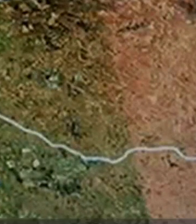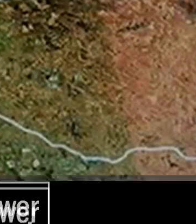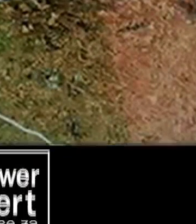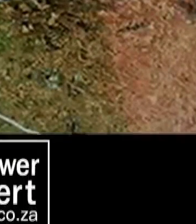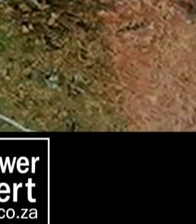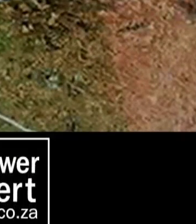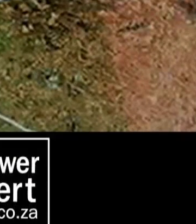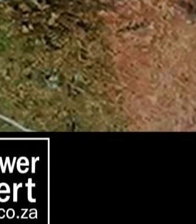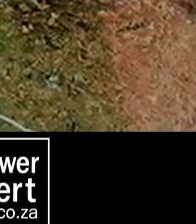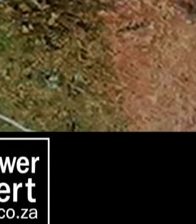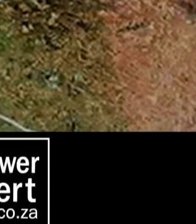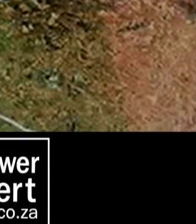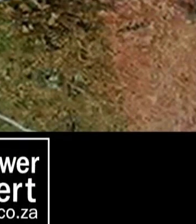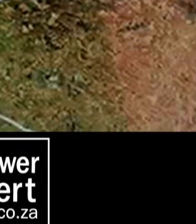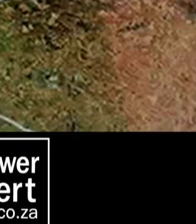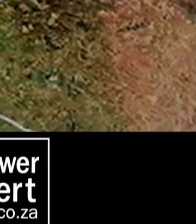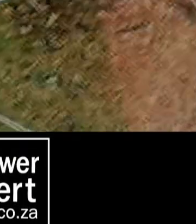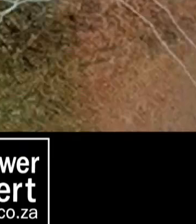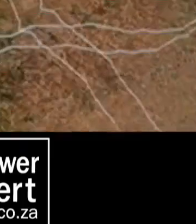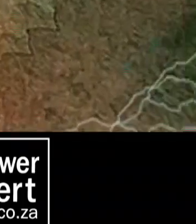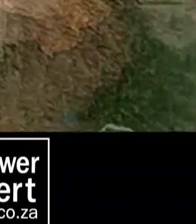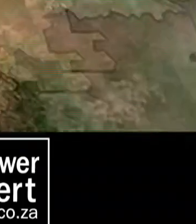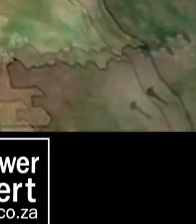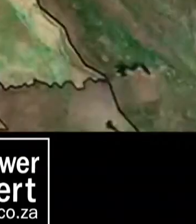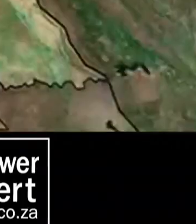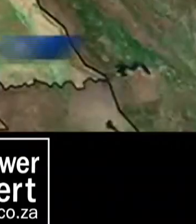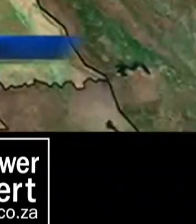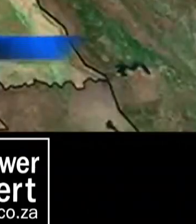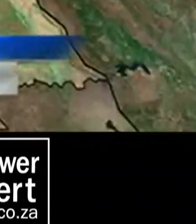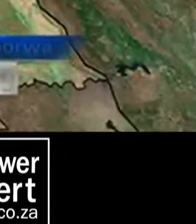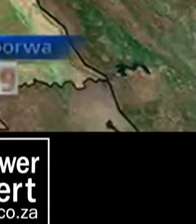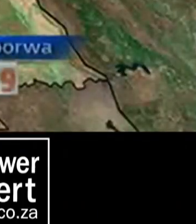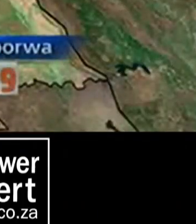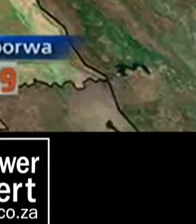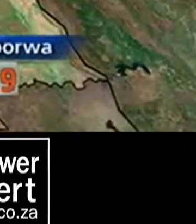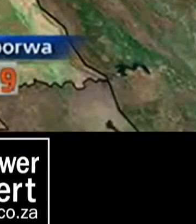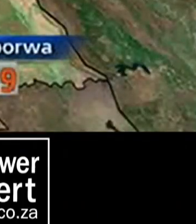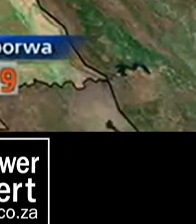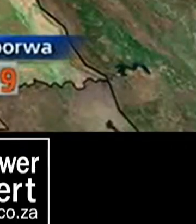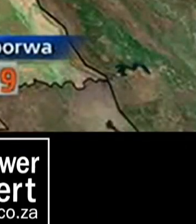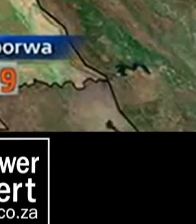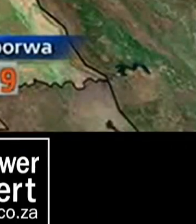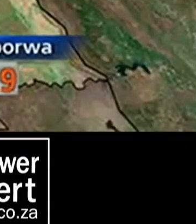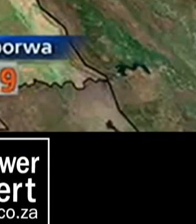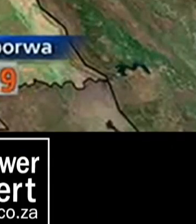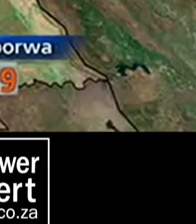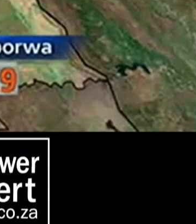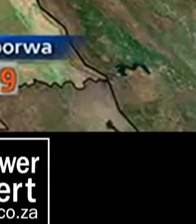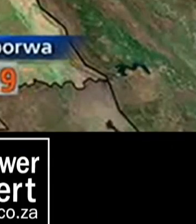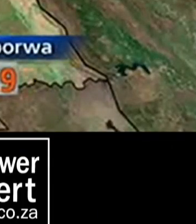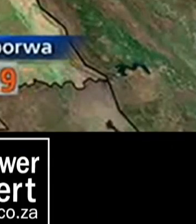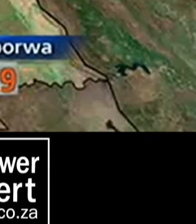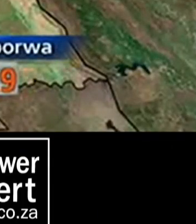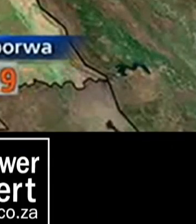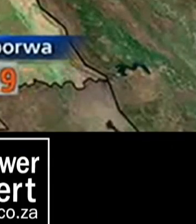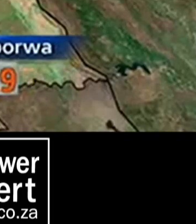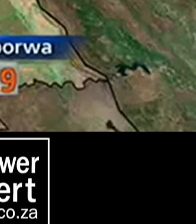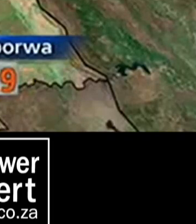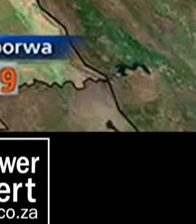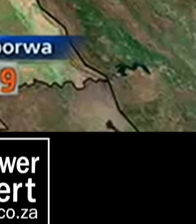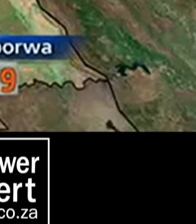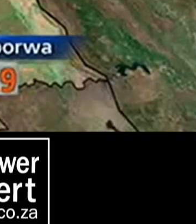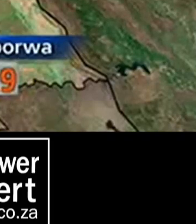HR se shibile ka thoko mabopo moya e matla hlahle hanelle empa shibile hona ka le bua le holo thoso jalo tla fitla ka thekong e tla be le fela marumana le maneng ha di